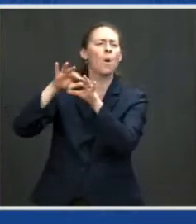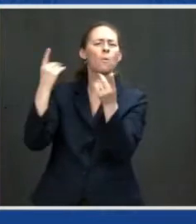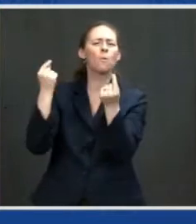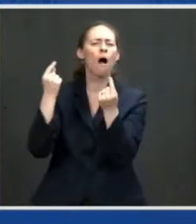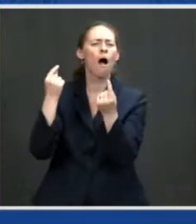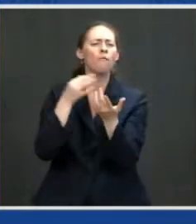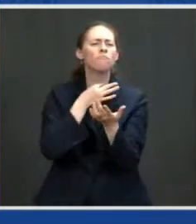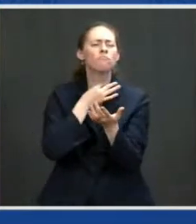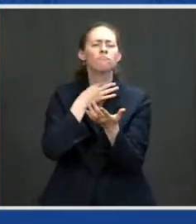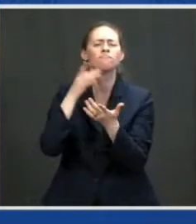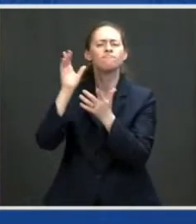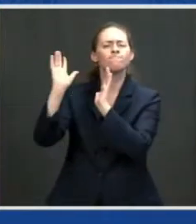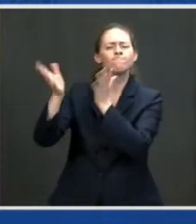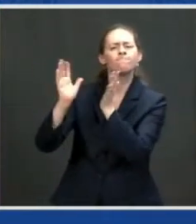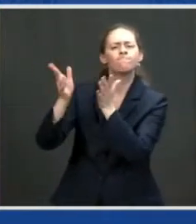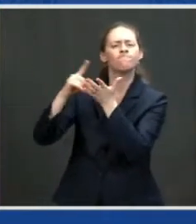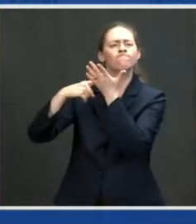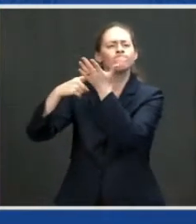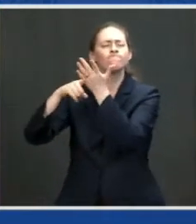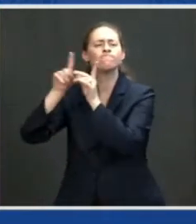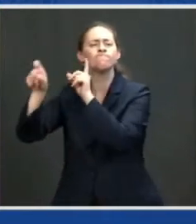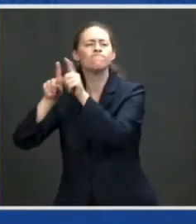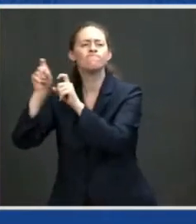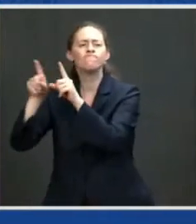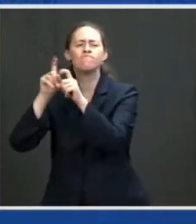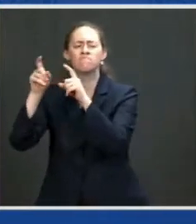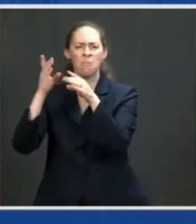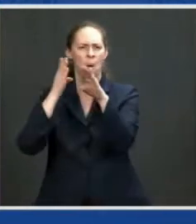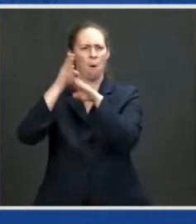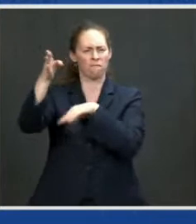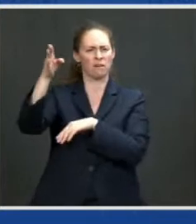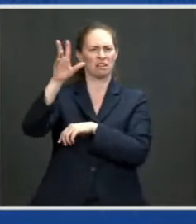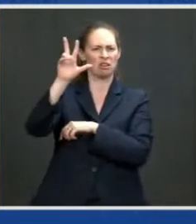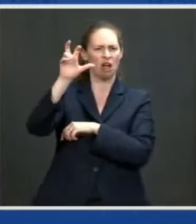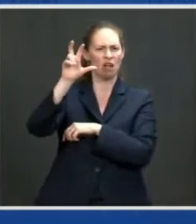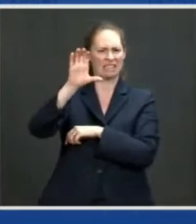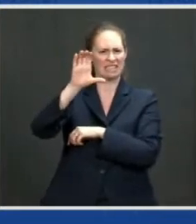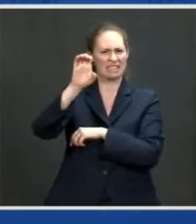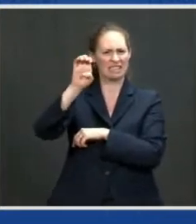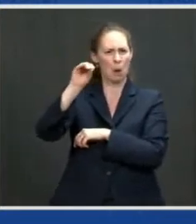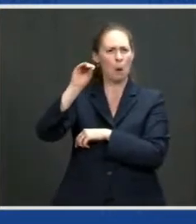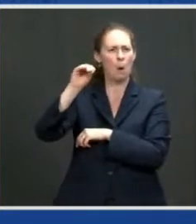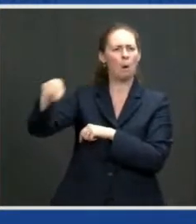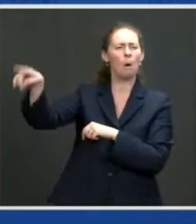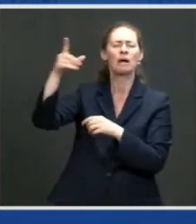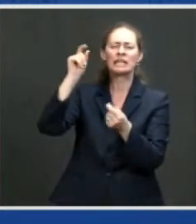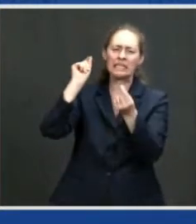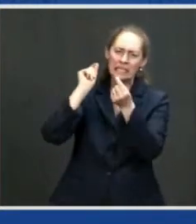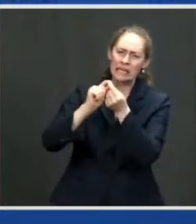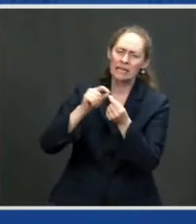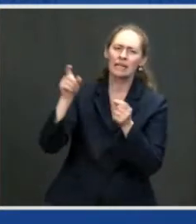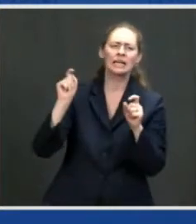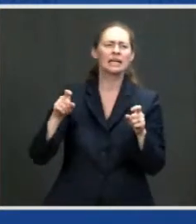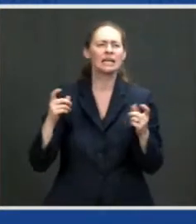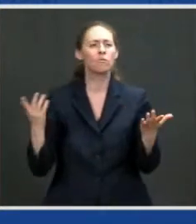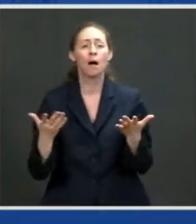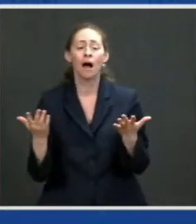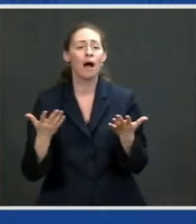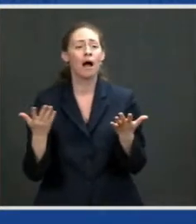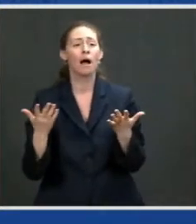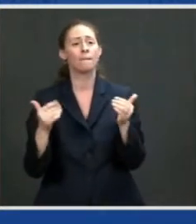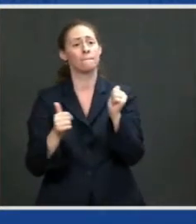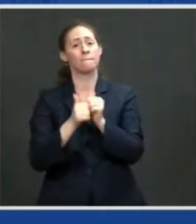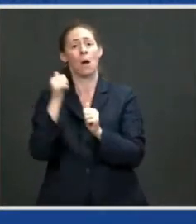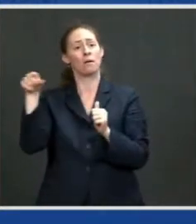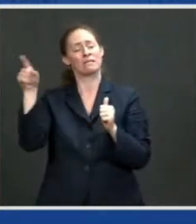348 CEOs. You know what they said? Every one of them. A better educated workforce. But they're not spending money